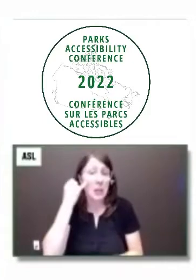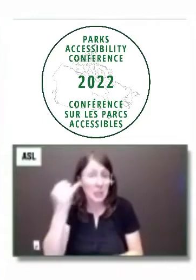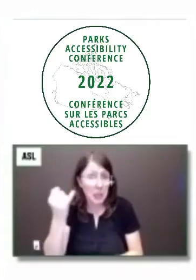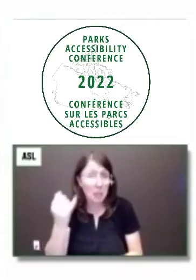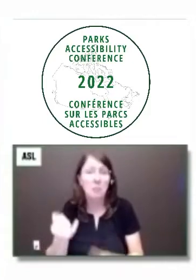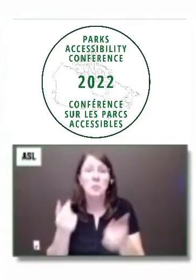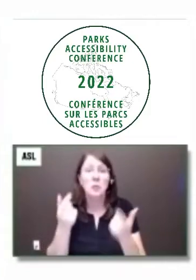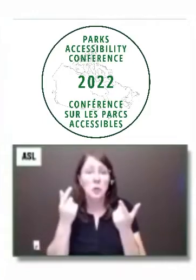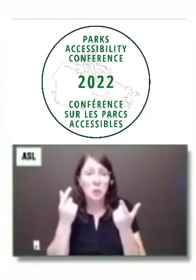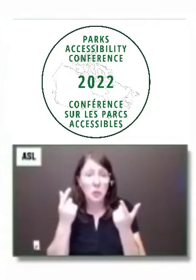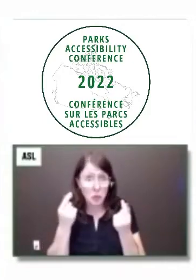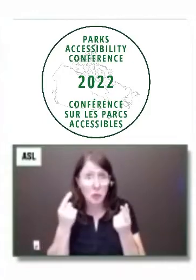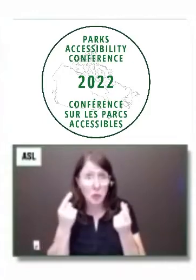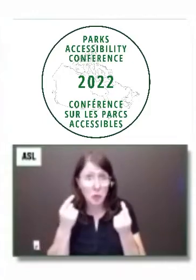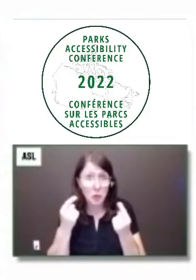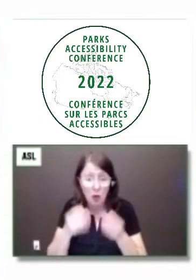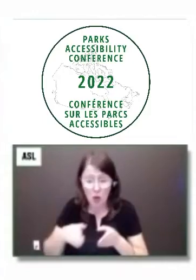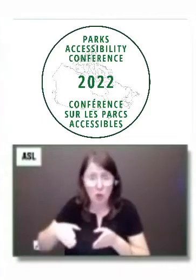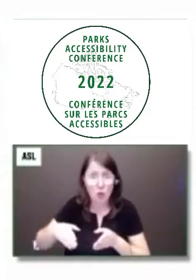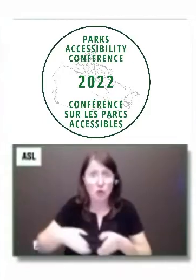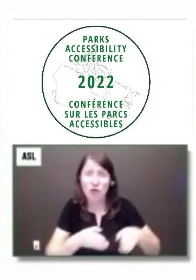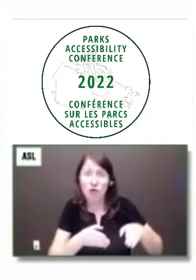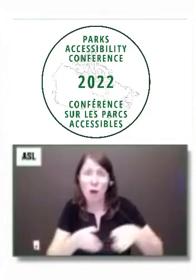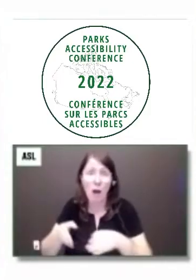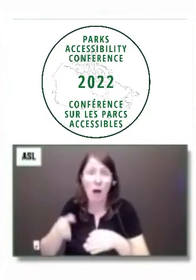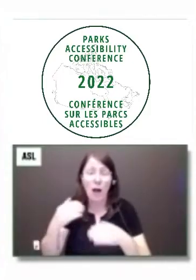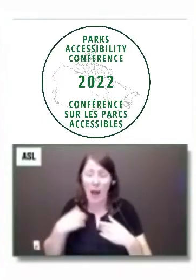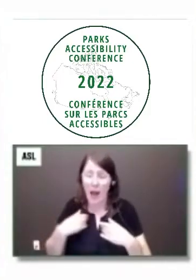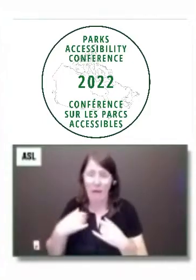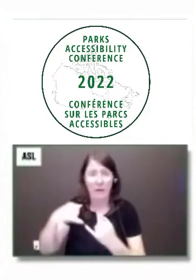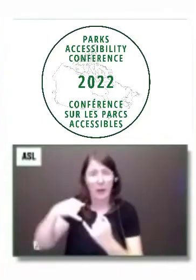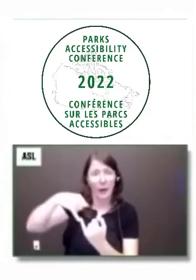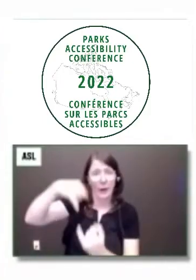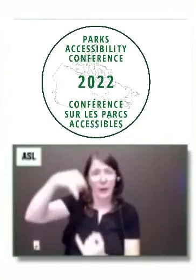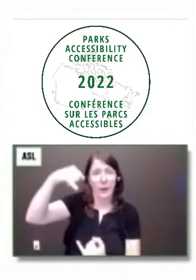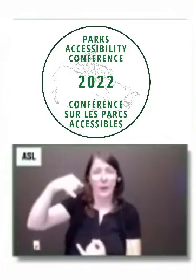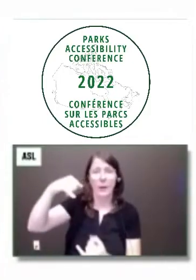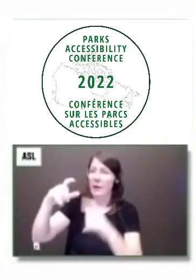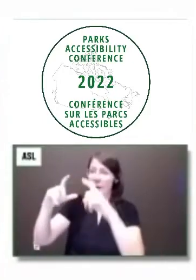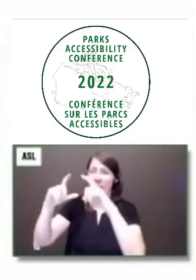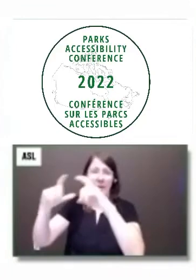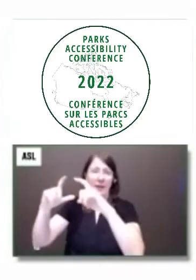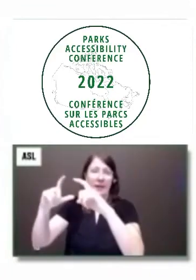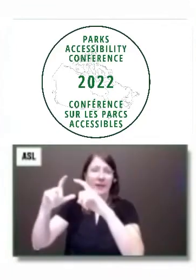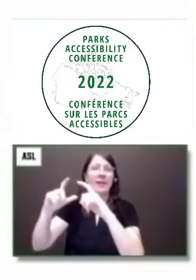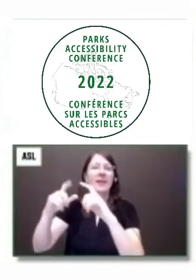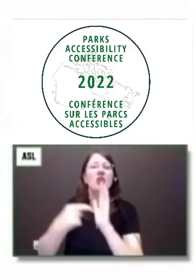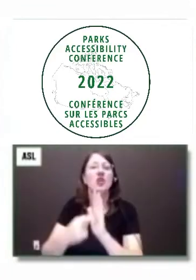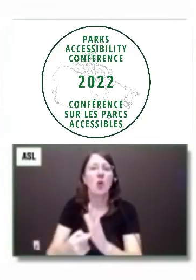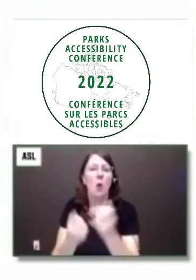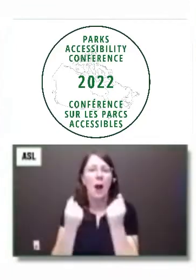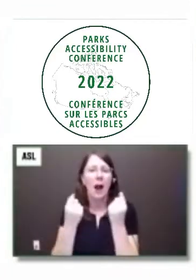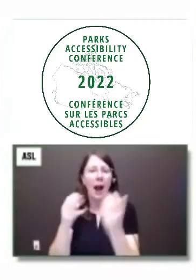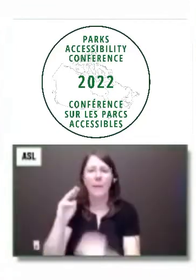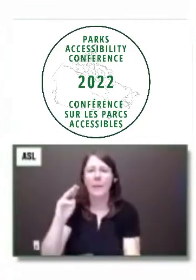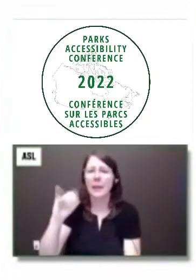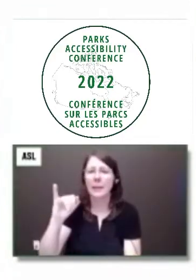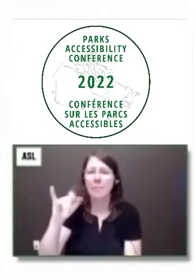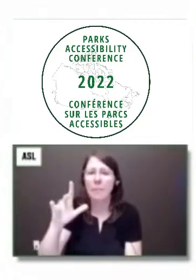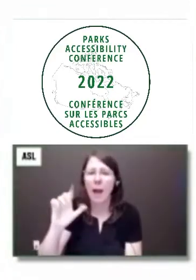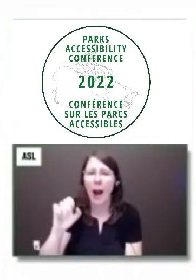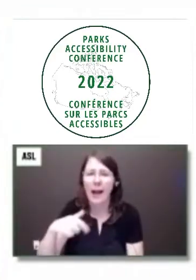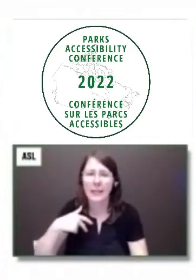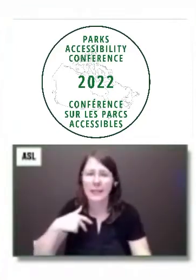markers along a trail, so you can have that confidence that you're going in the right direction, and that you